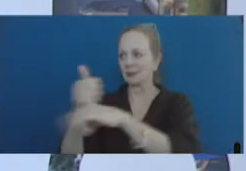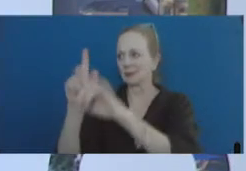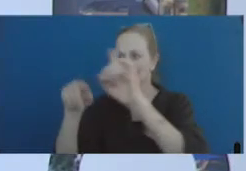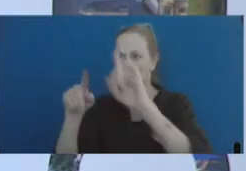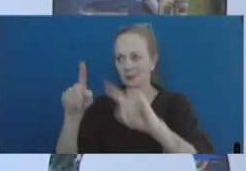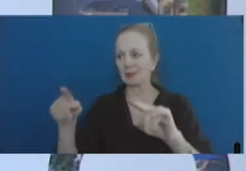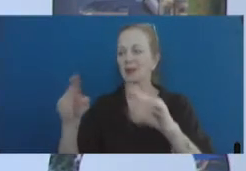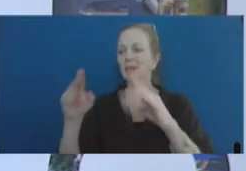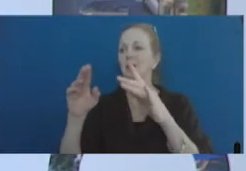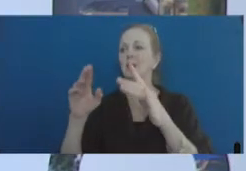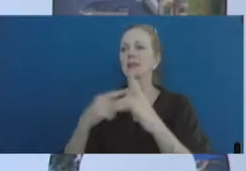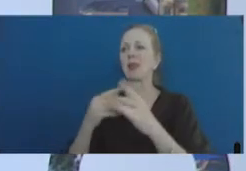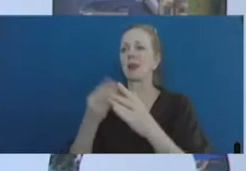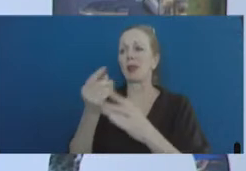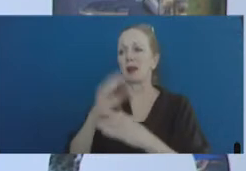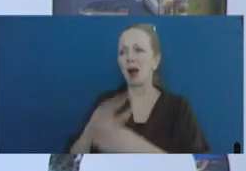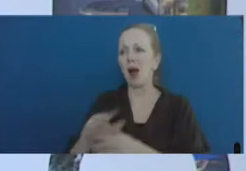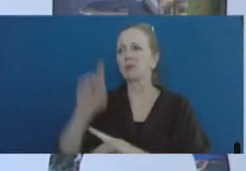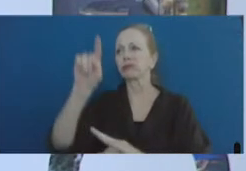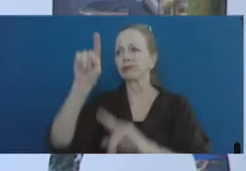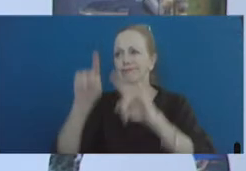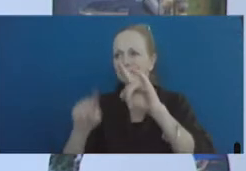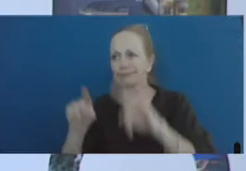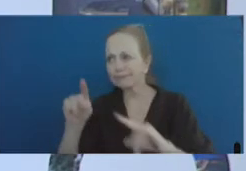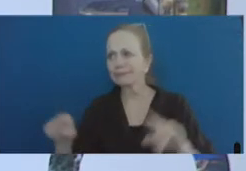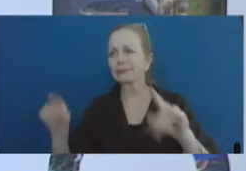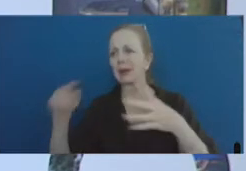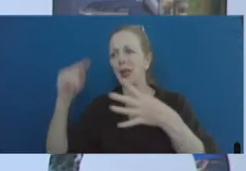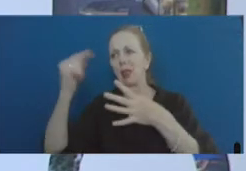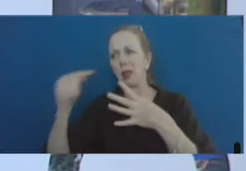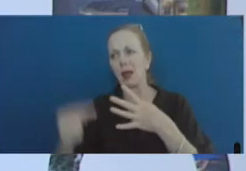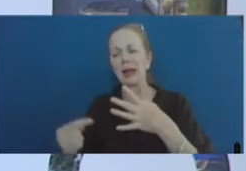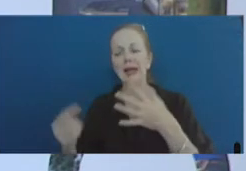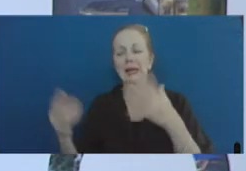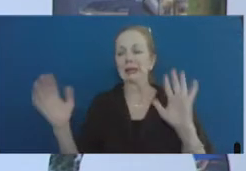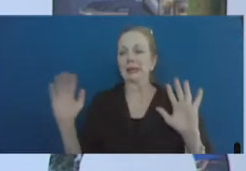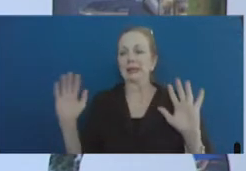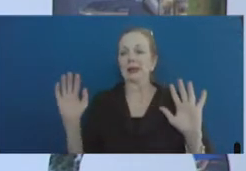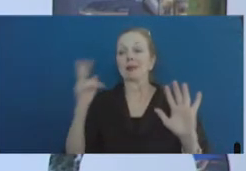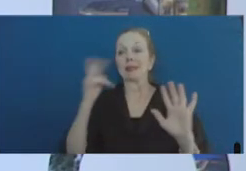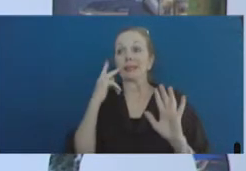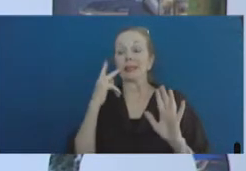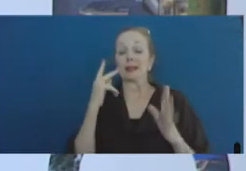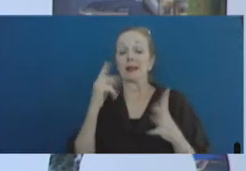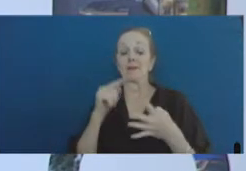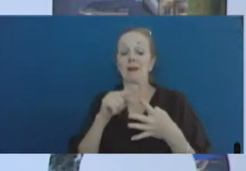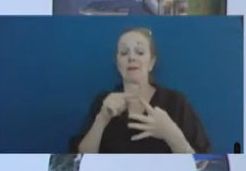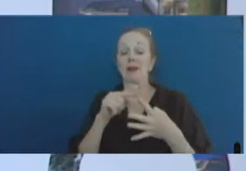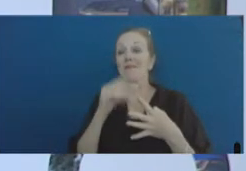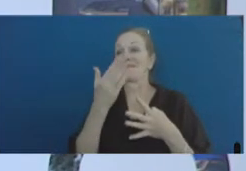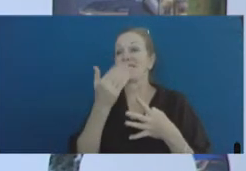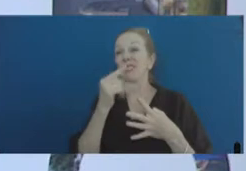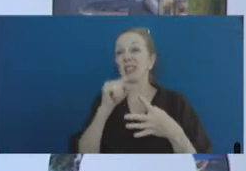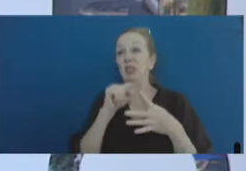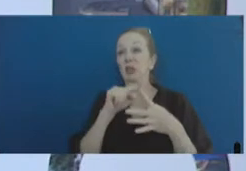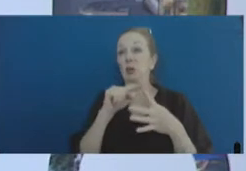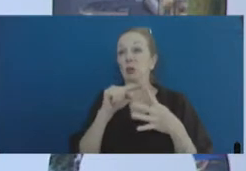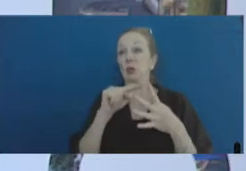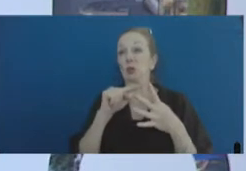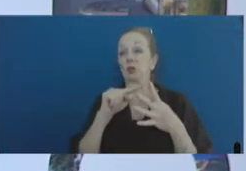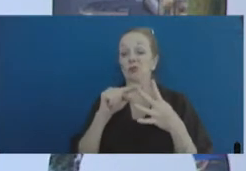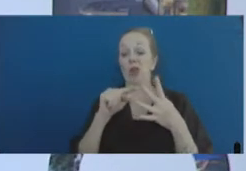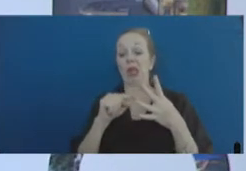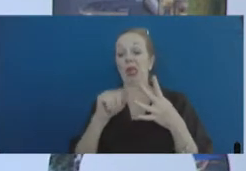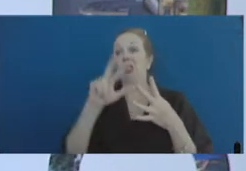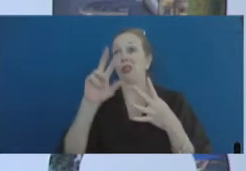topography is and all of those sorts of things. So I've seen anything from a 15 to a 30% reduction, but it